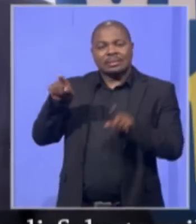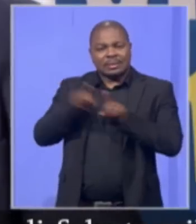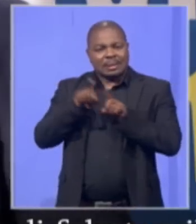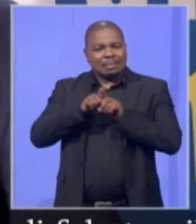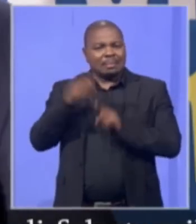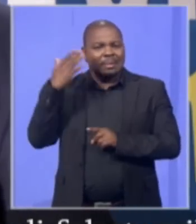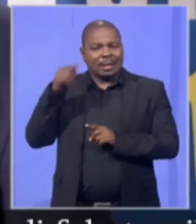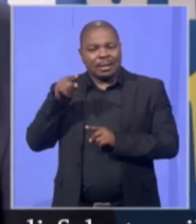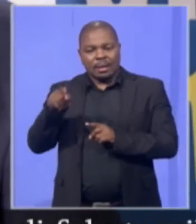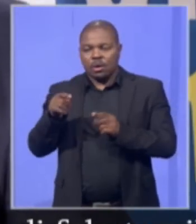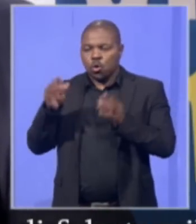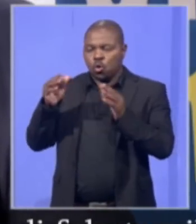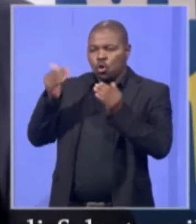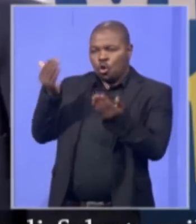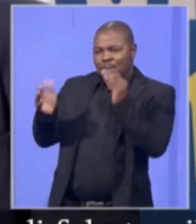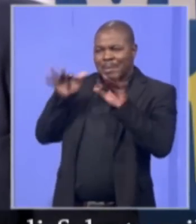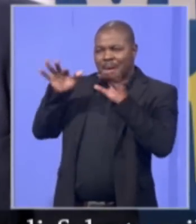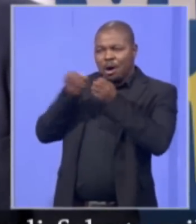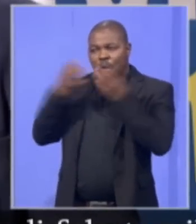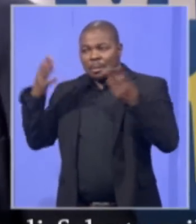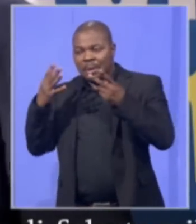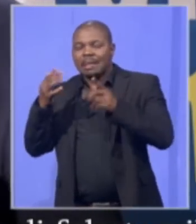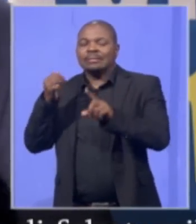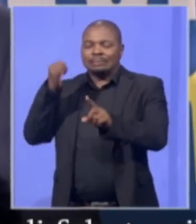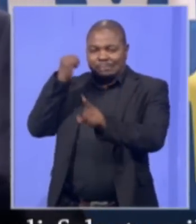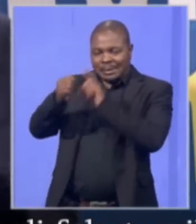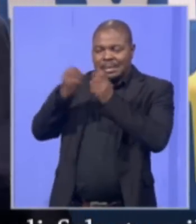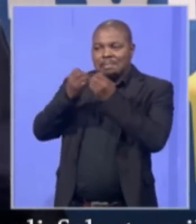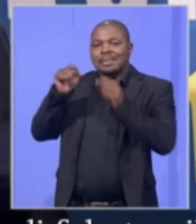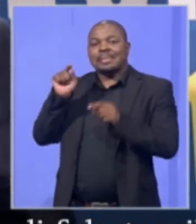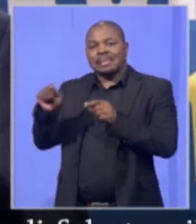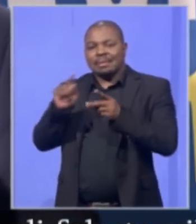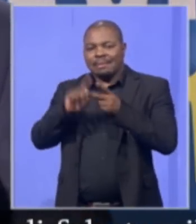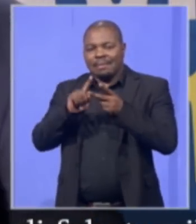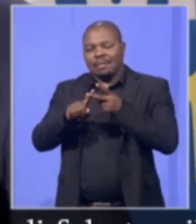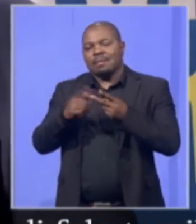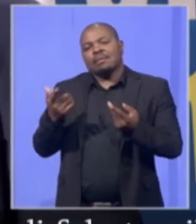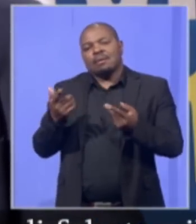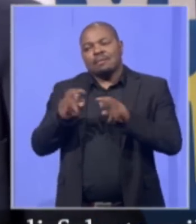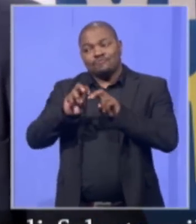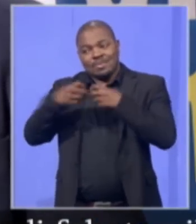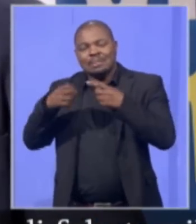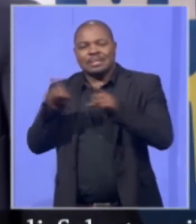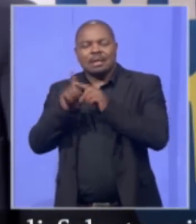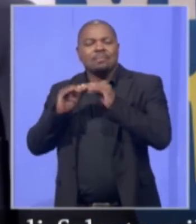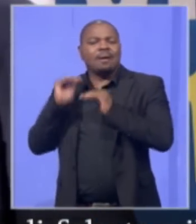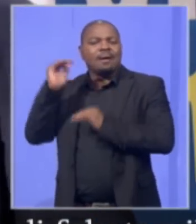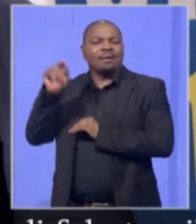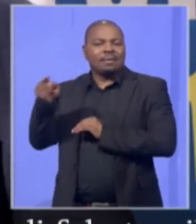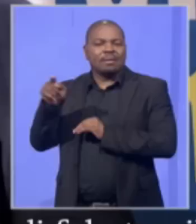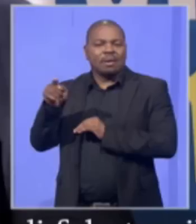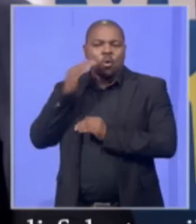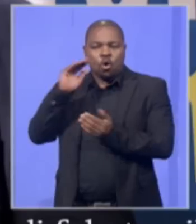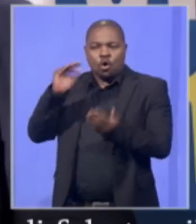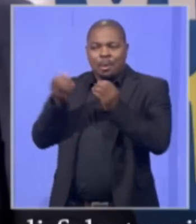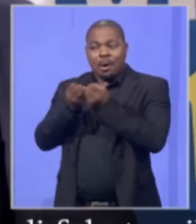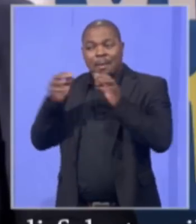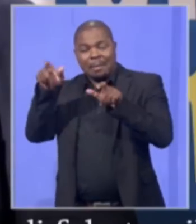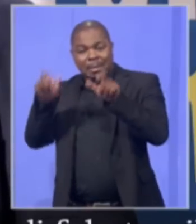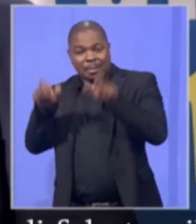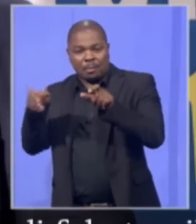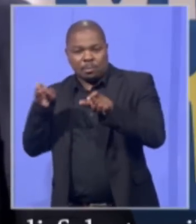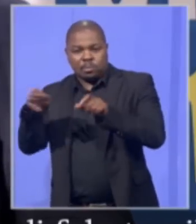highest per capita in terms of the murder. It is also the highest per capita in terms of the rape. And for the rapes,